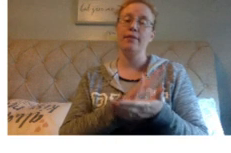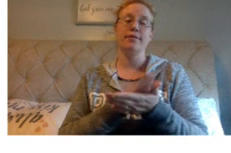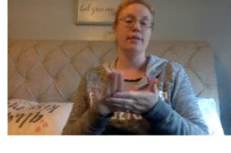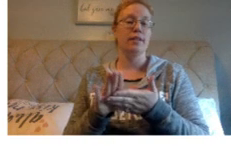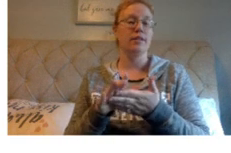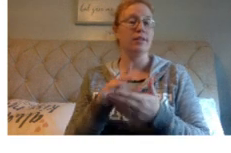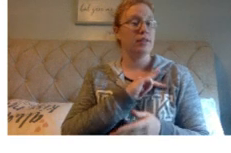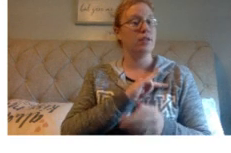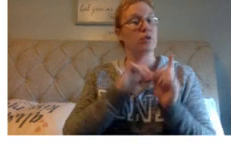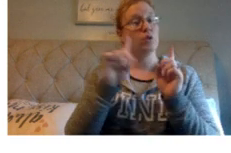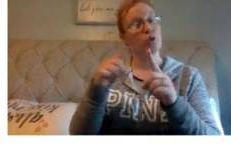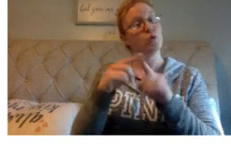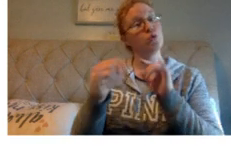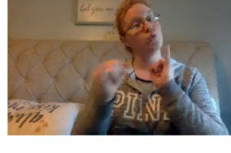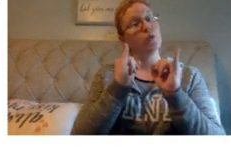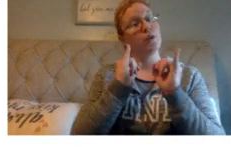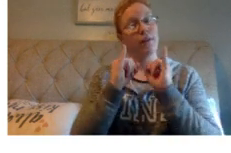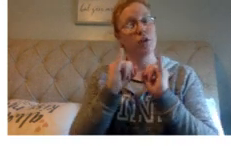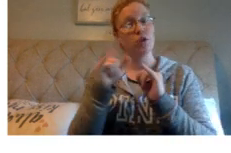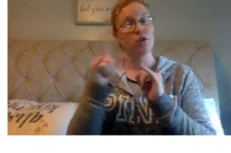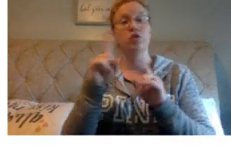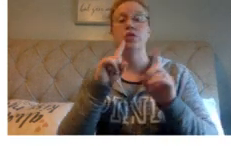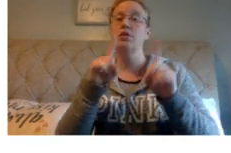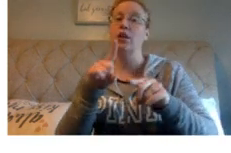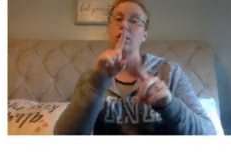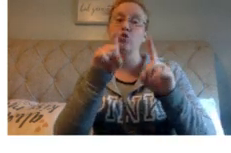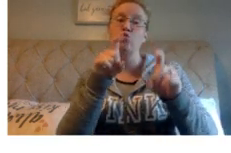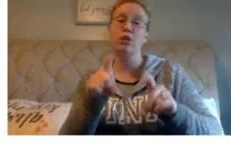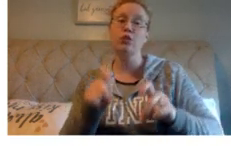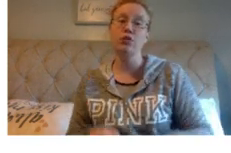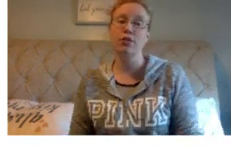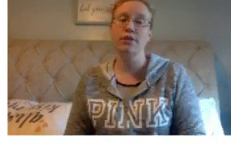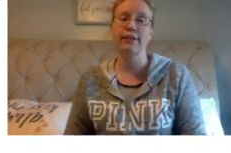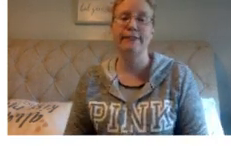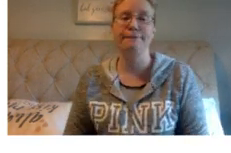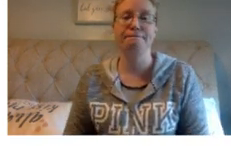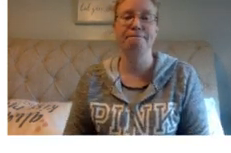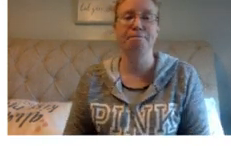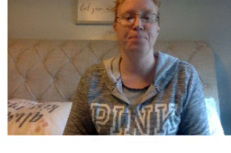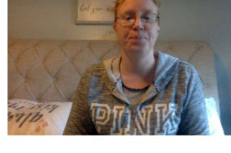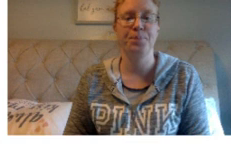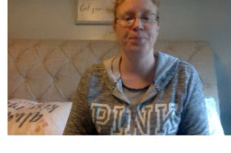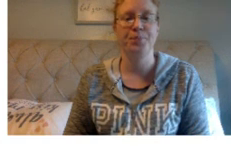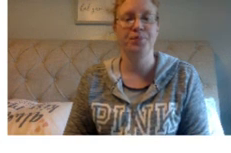nice. Keisha goes to the interview. She answers questions.